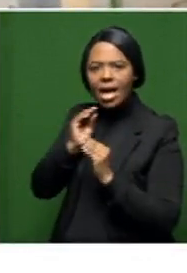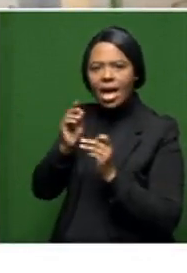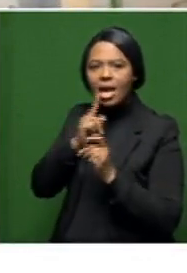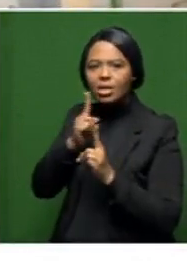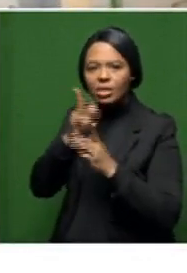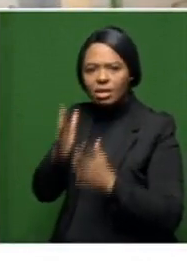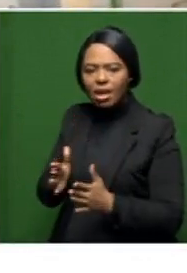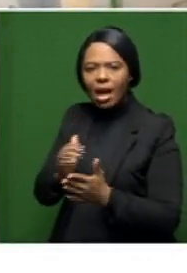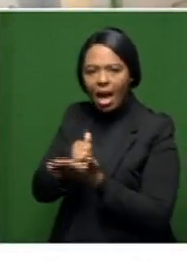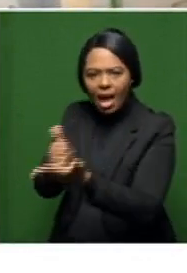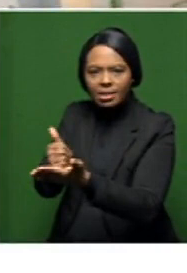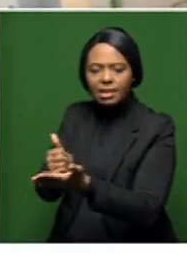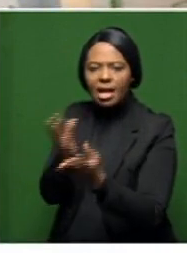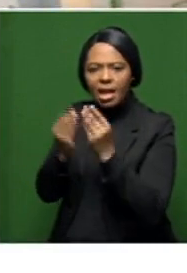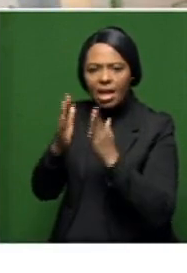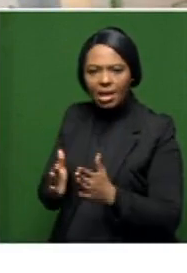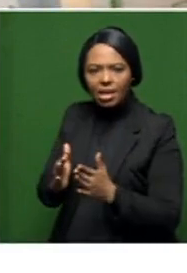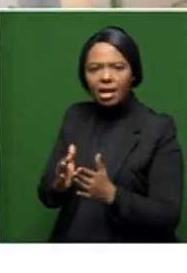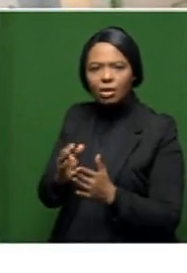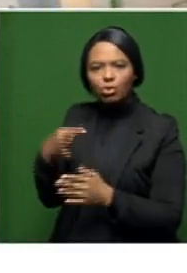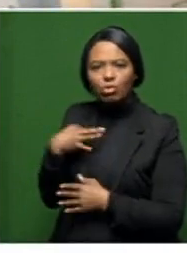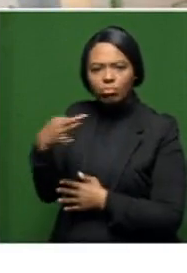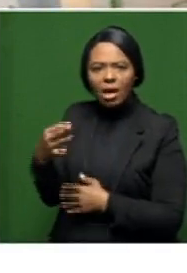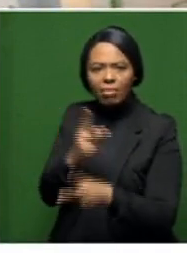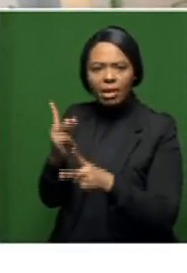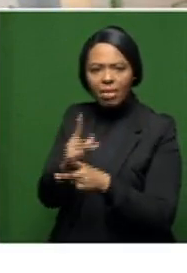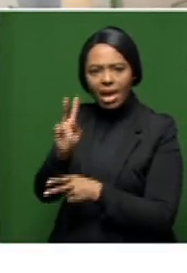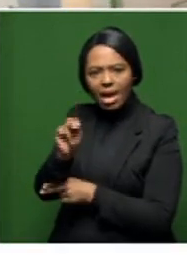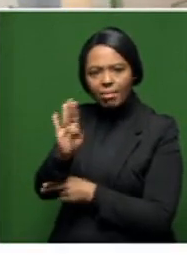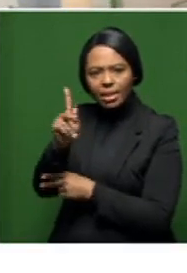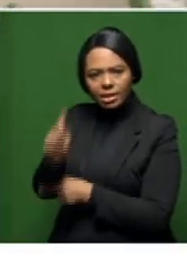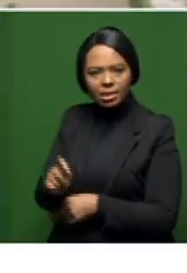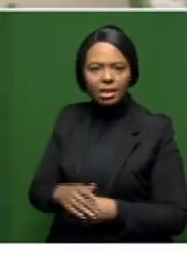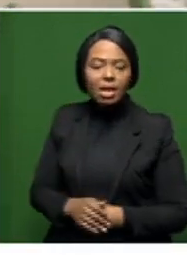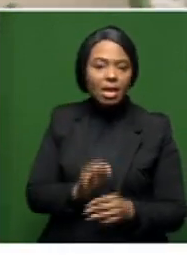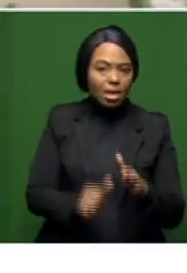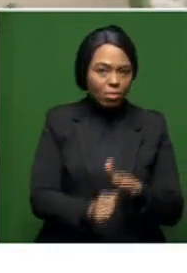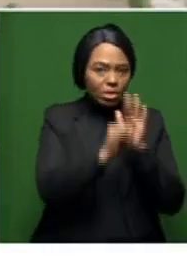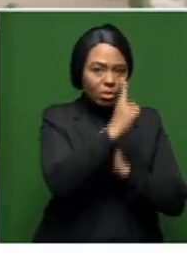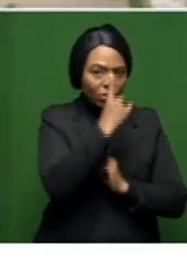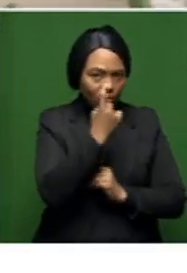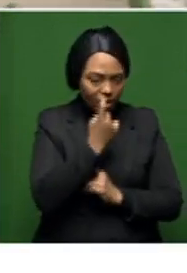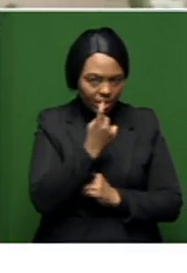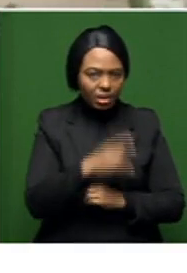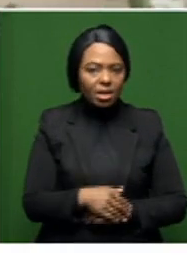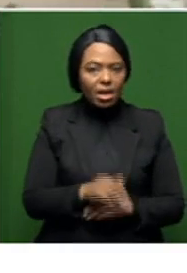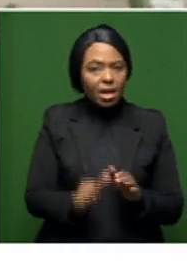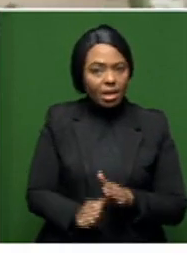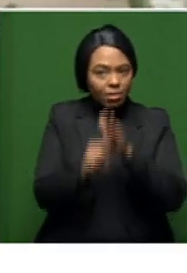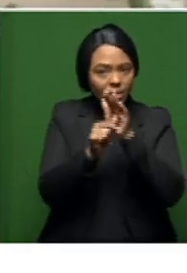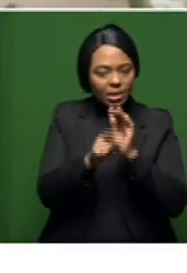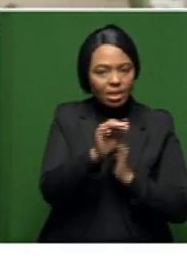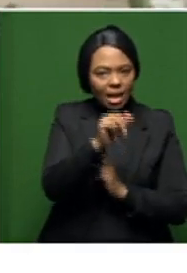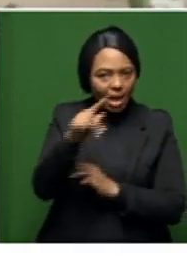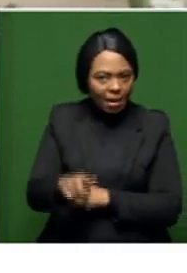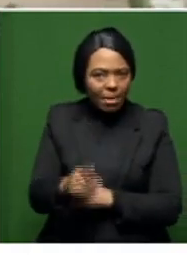for NBTs? That's a great question, Simpiwe. And it's important to note that the materials accessed via the app will not only be useful